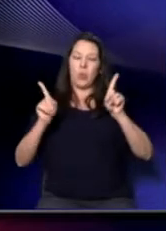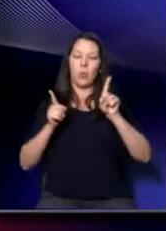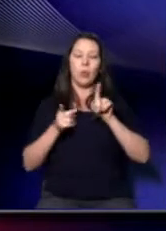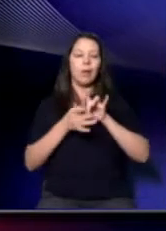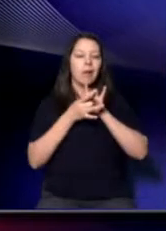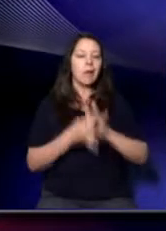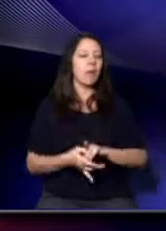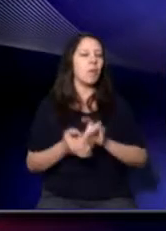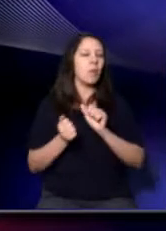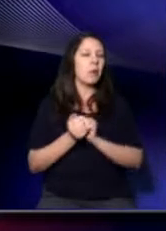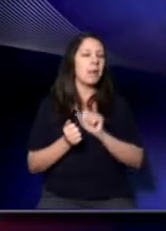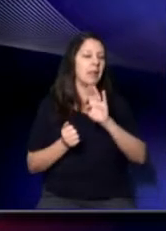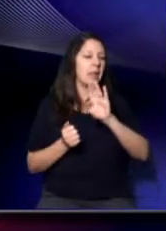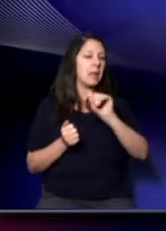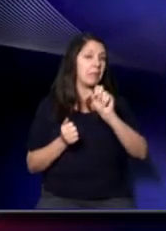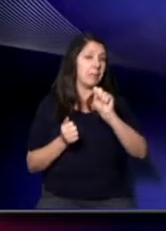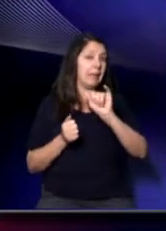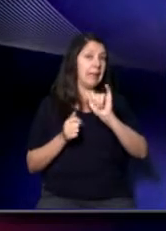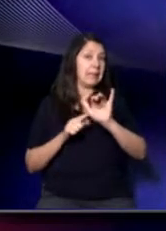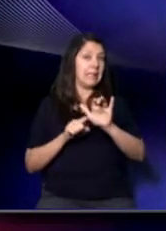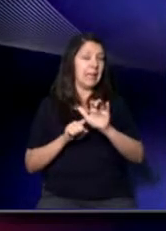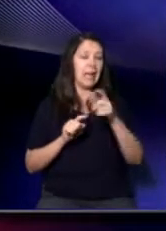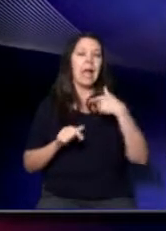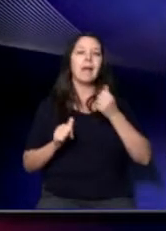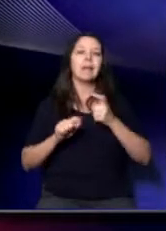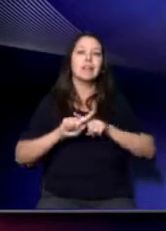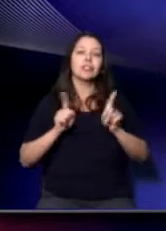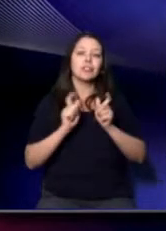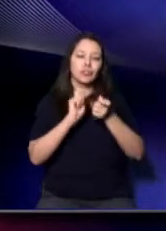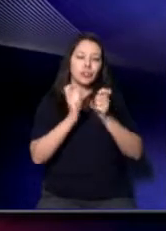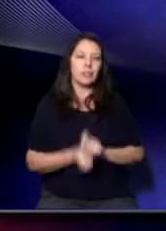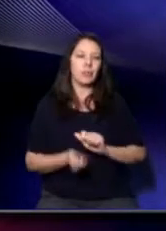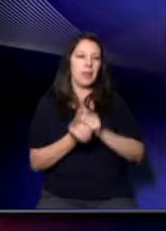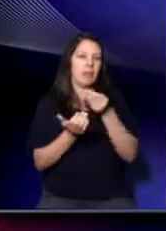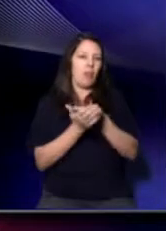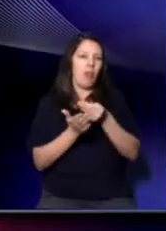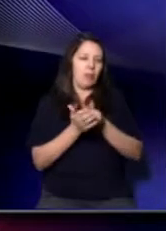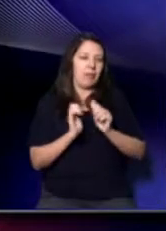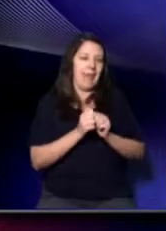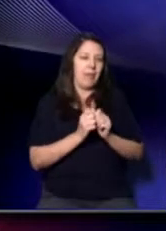Basic, because of the a shift in the way that the dollars were allocated.